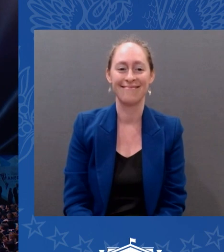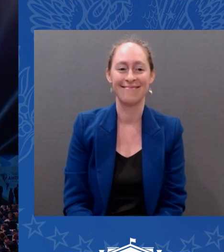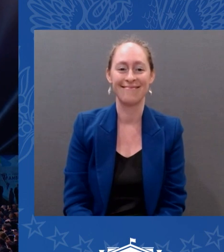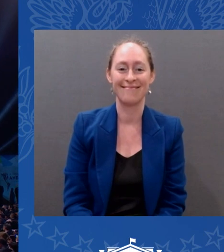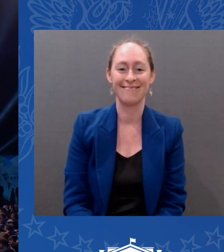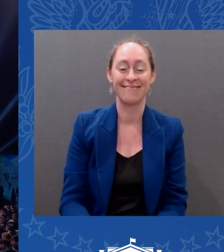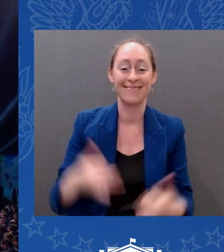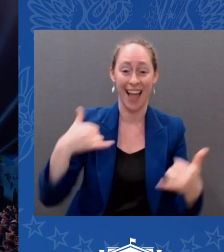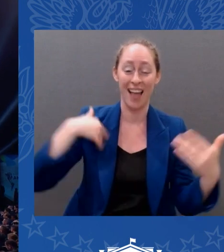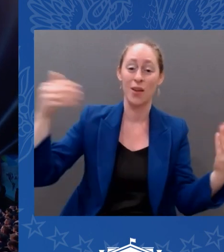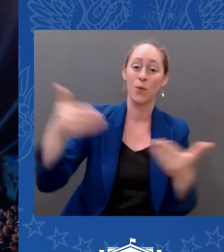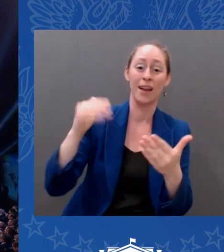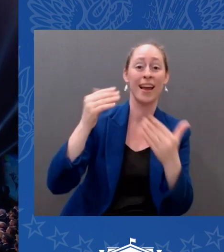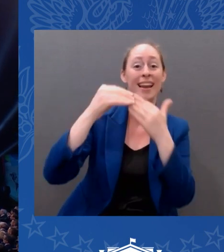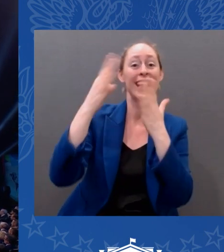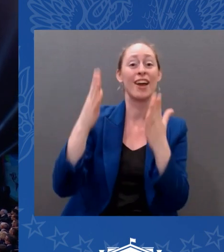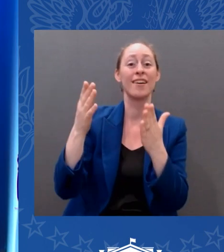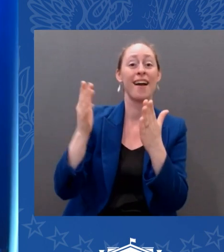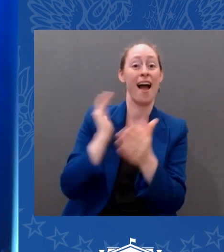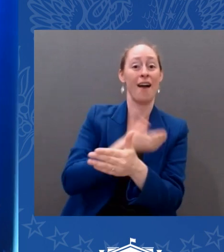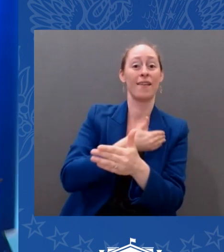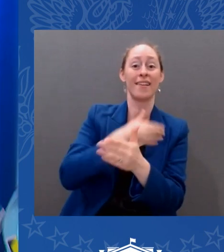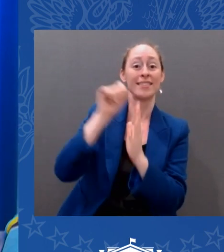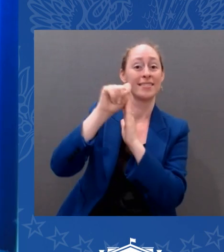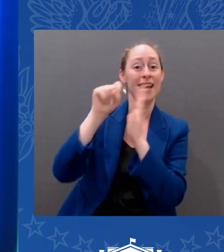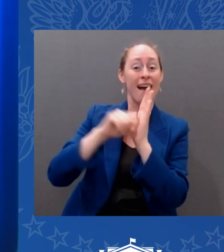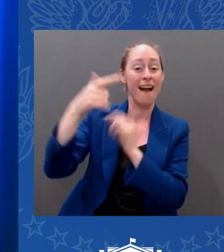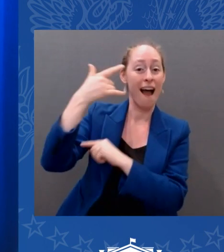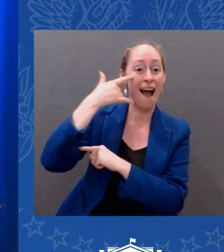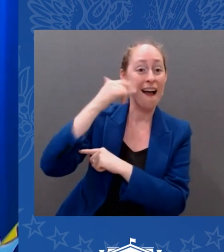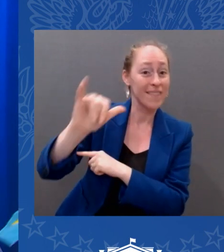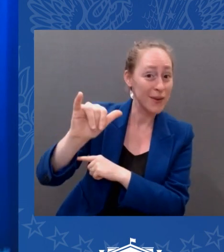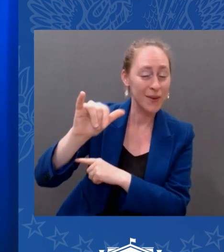you. Good evening, everybody.